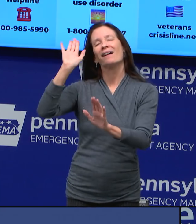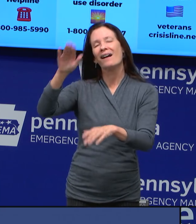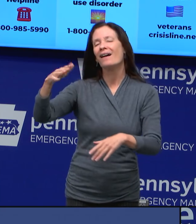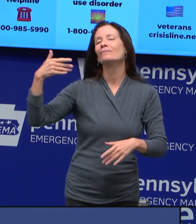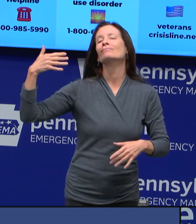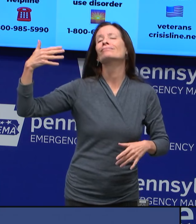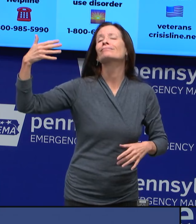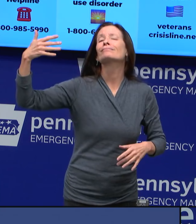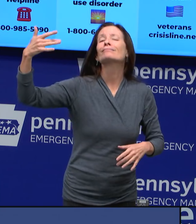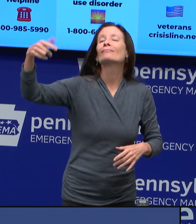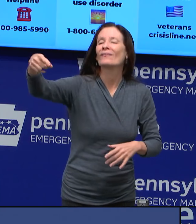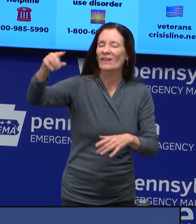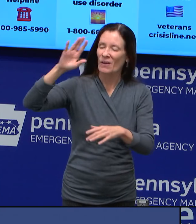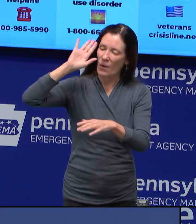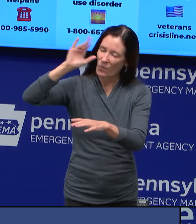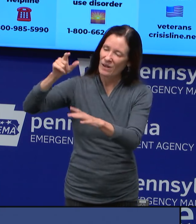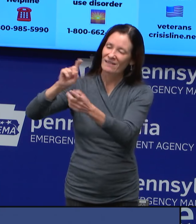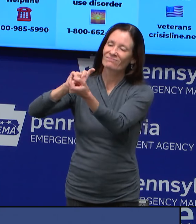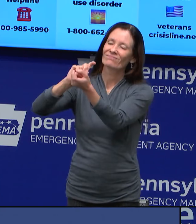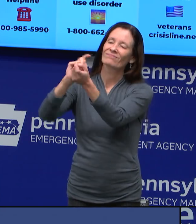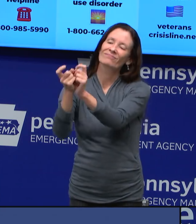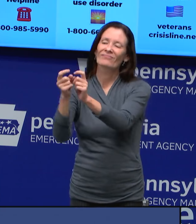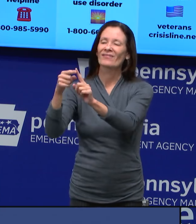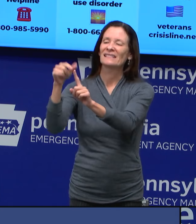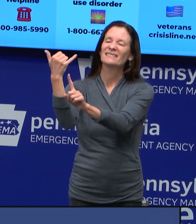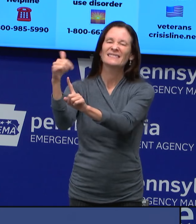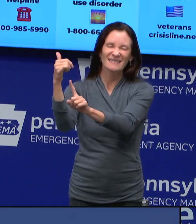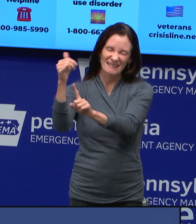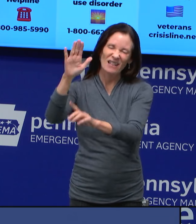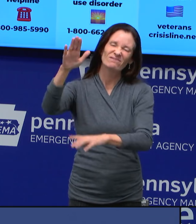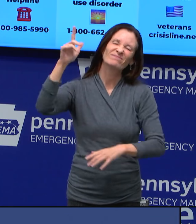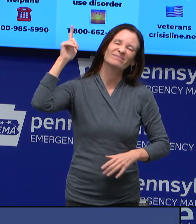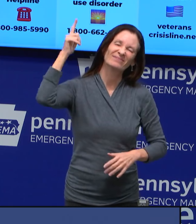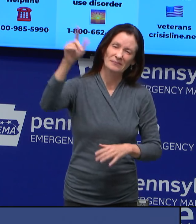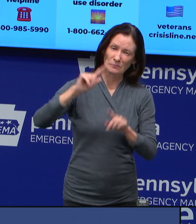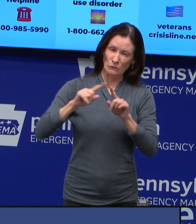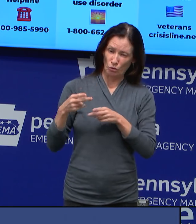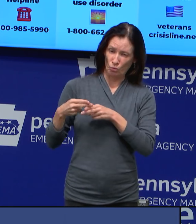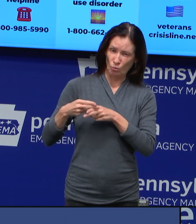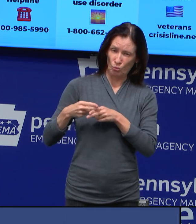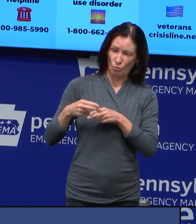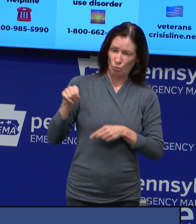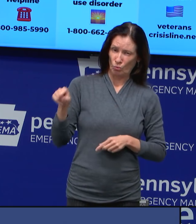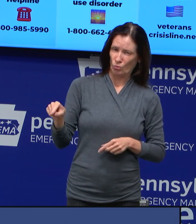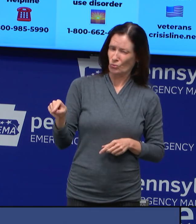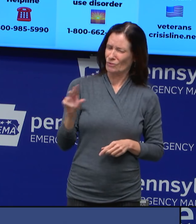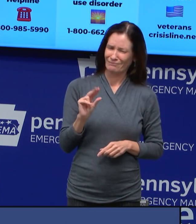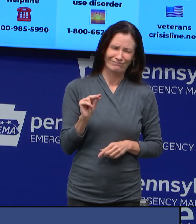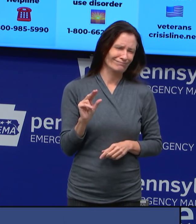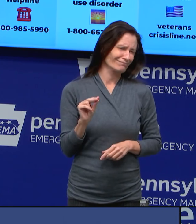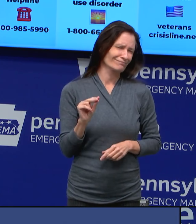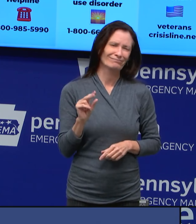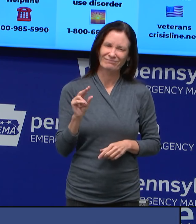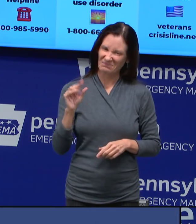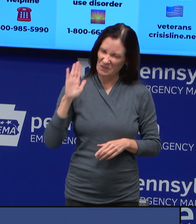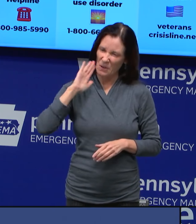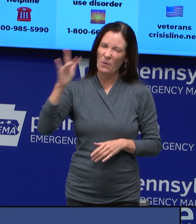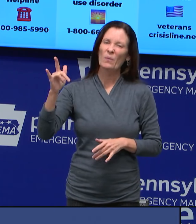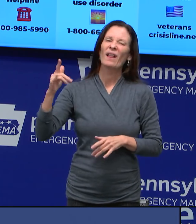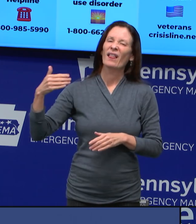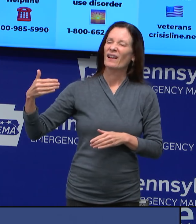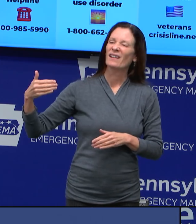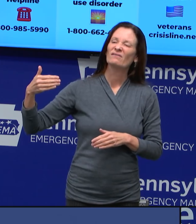be at this time because that's where we're seeing most of the cases. But I've said before, I'm a positive and optimistic person, and we'll get